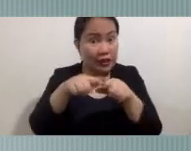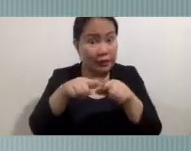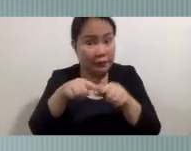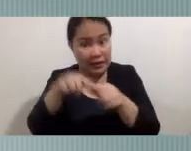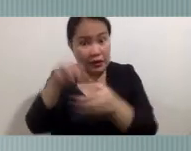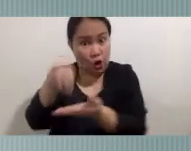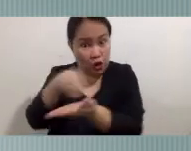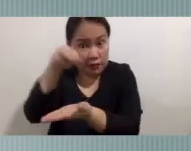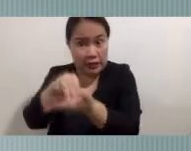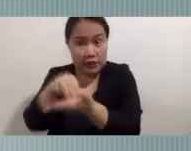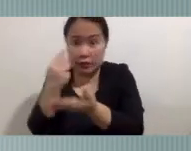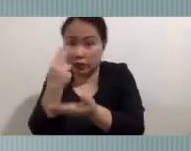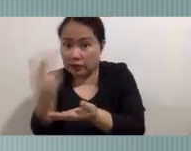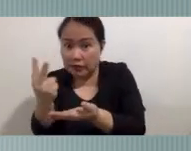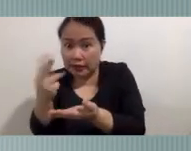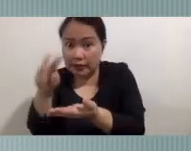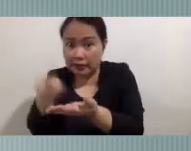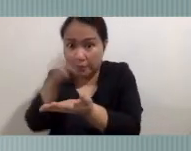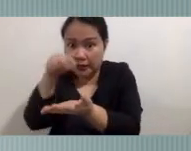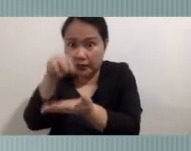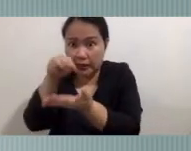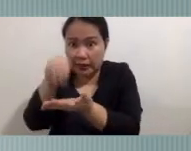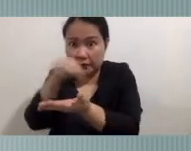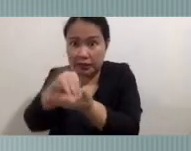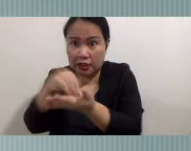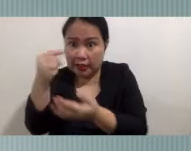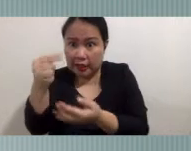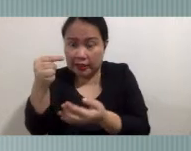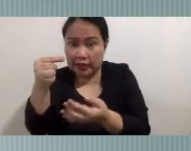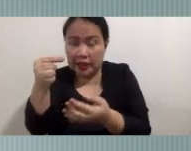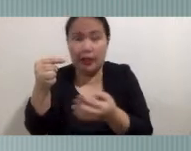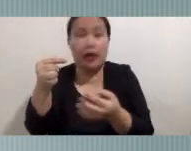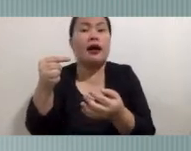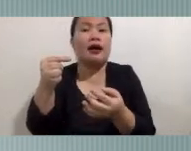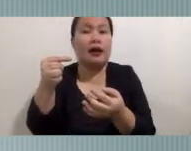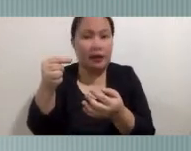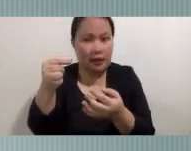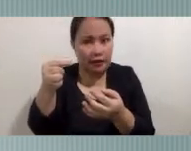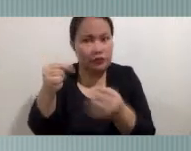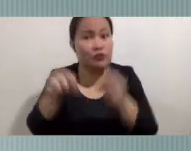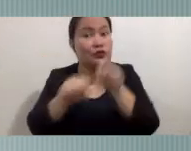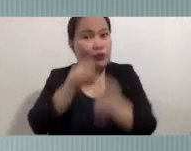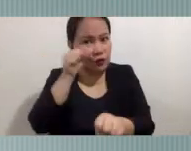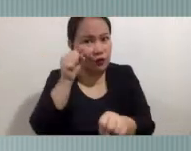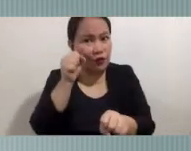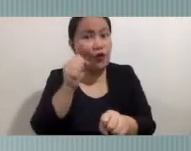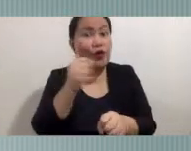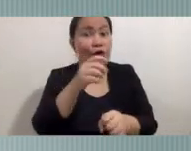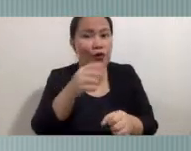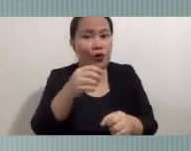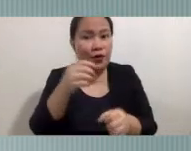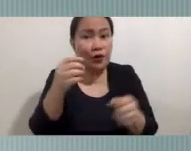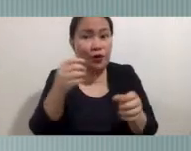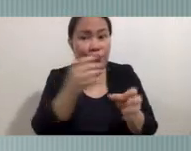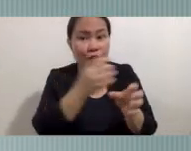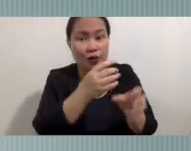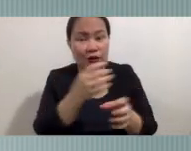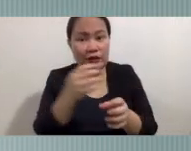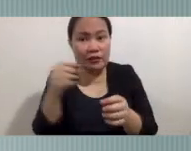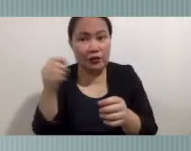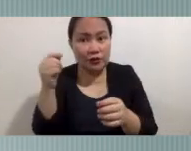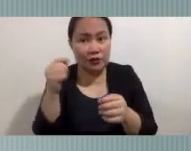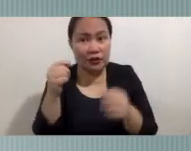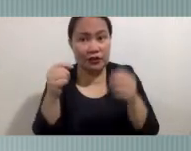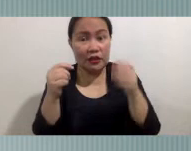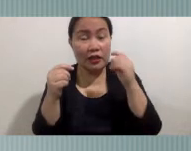will be positive. Now, since negative yung middle term natin, therefore, dapat yung